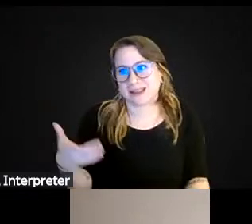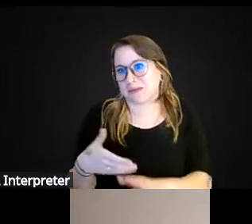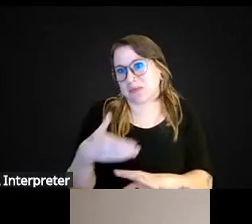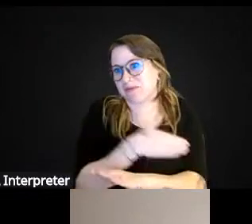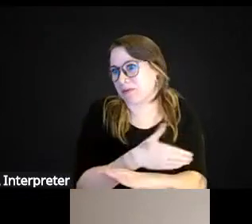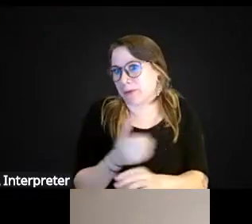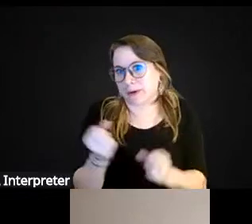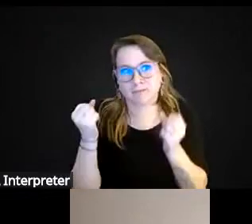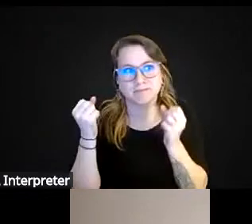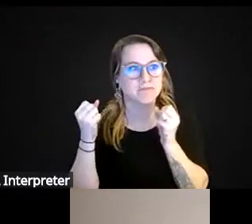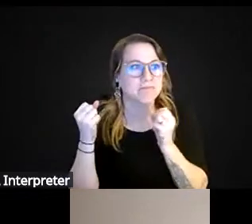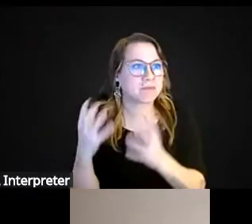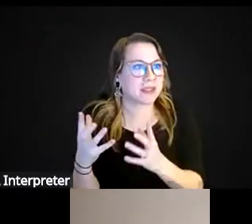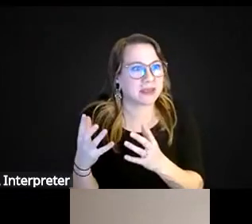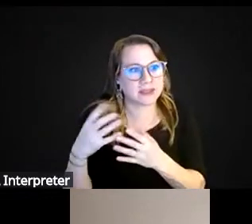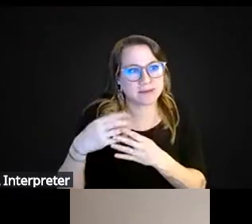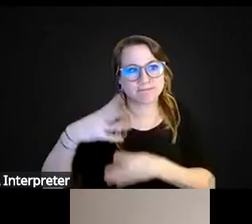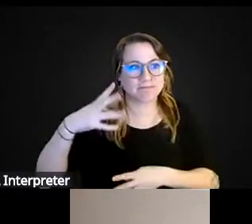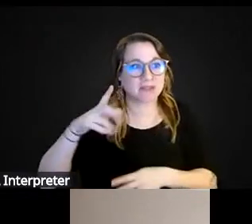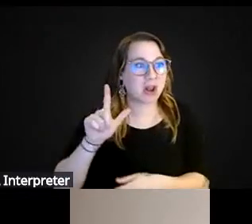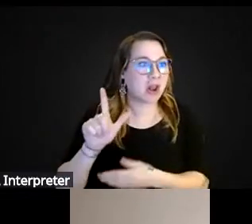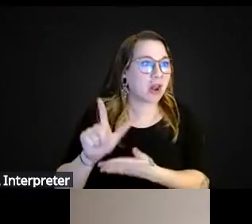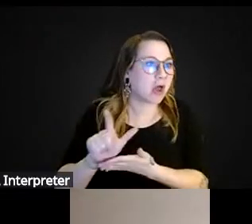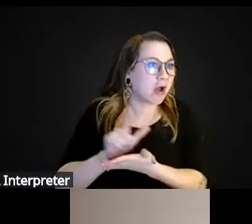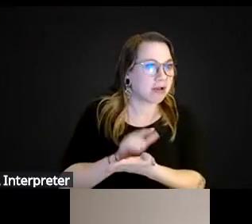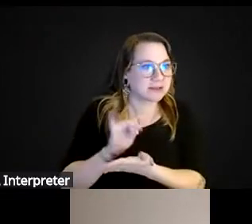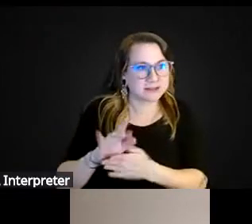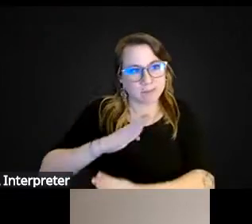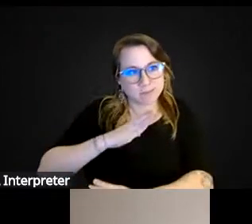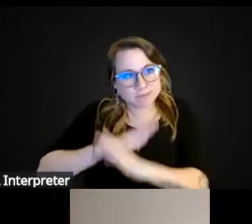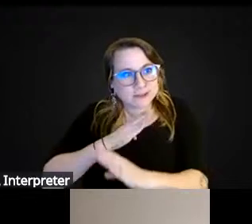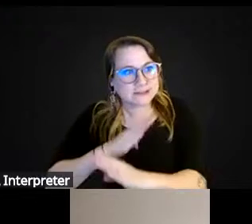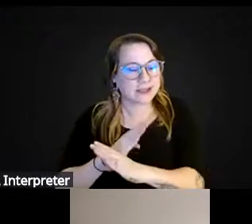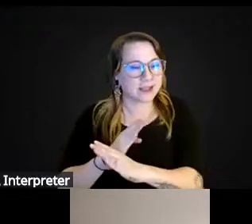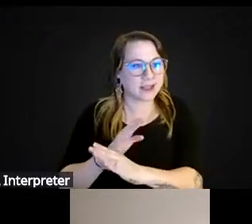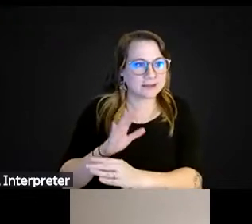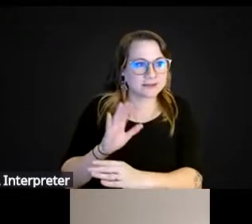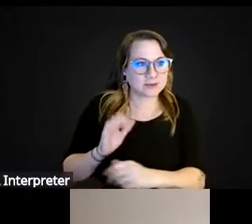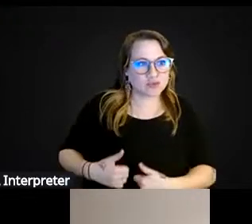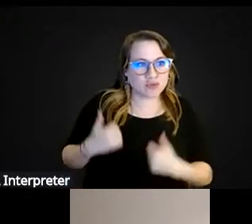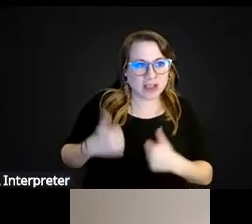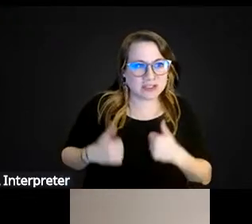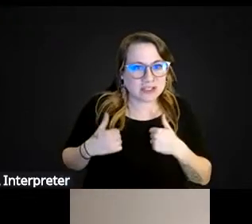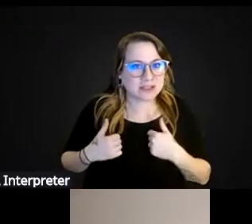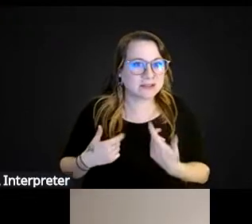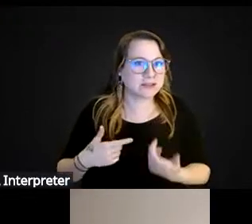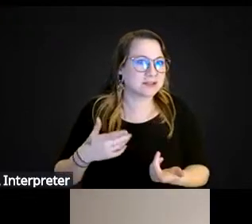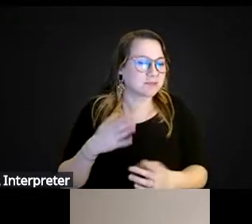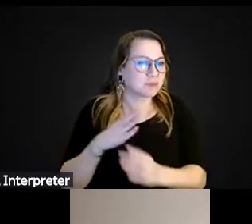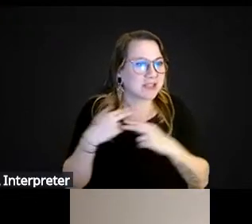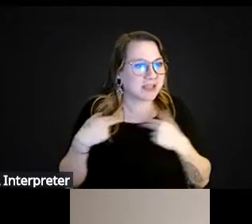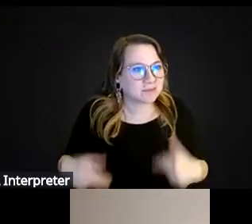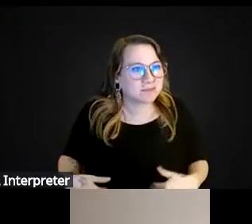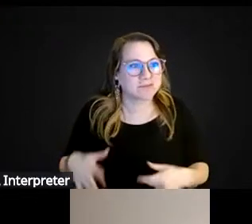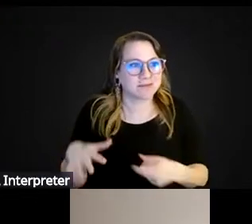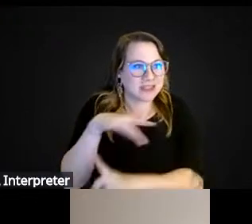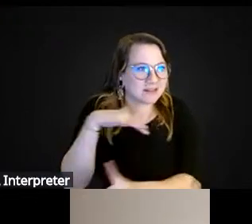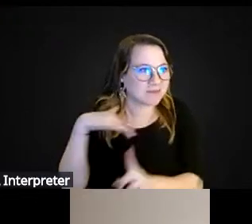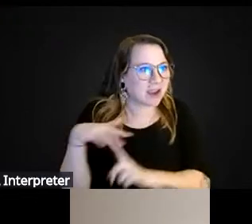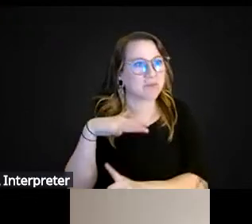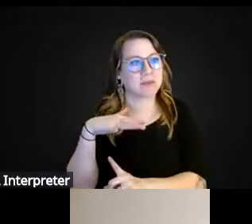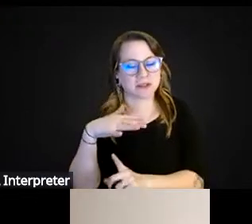lot of the laws that protect residents, protect humans, protect the environment,